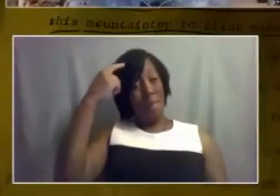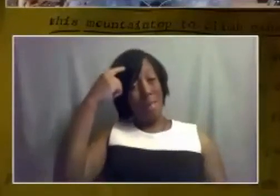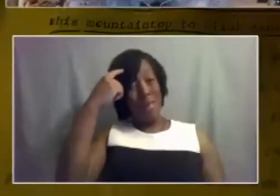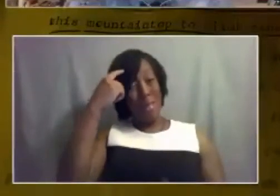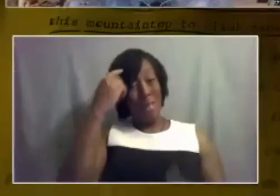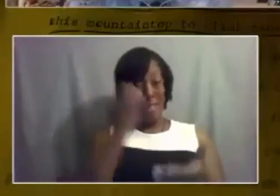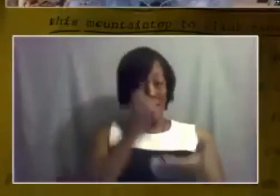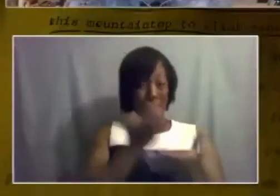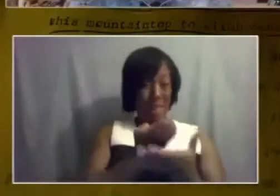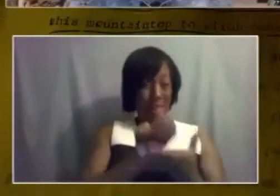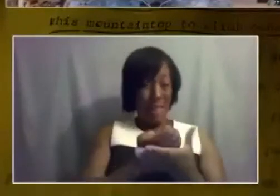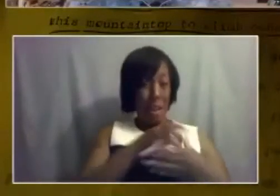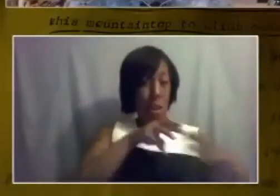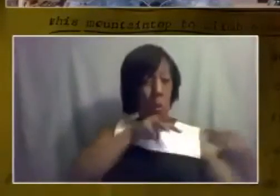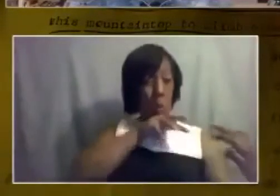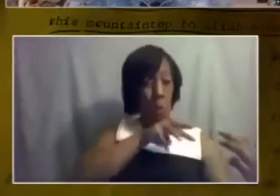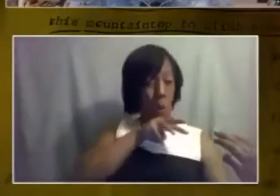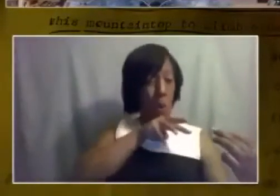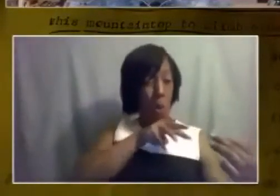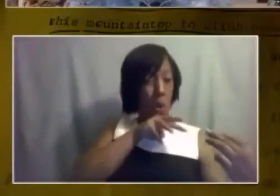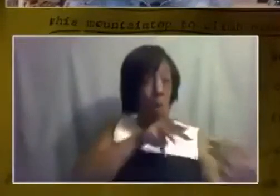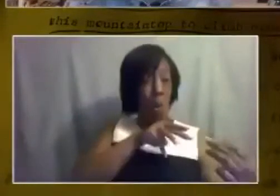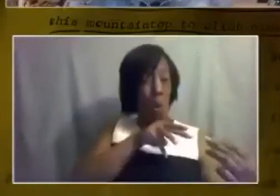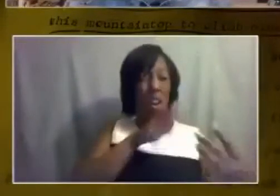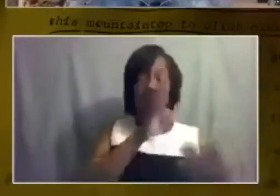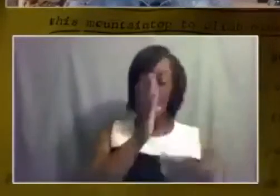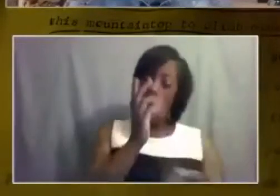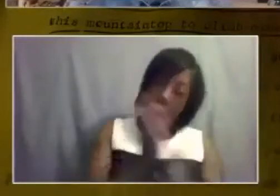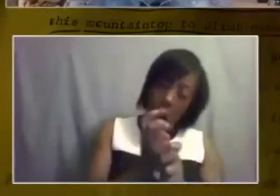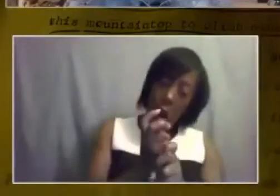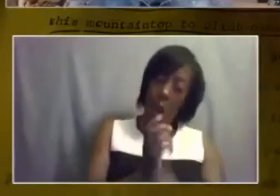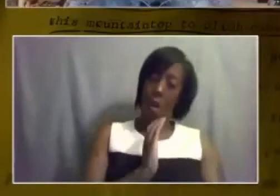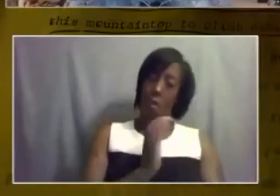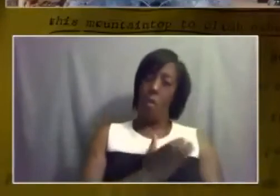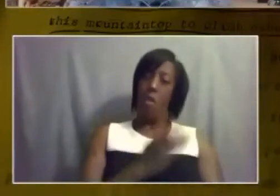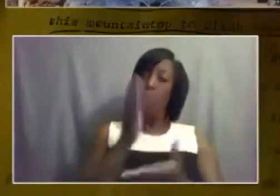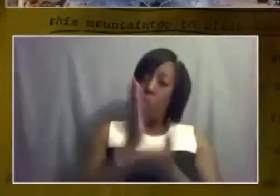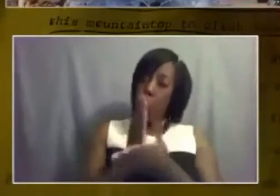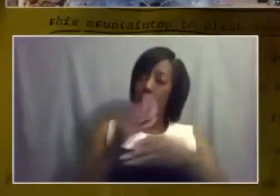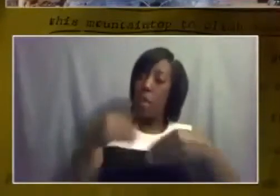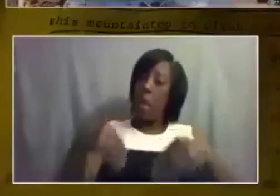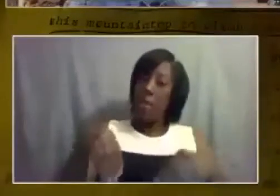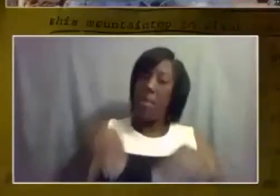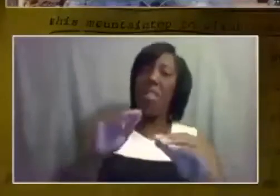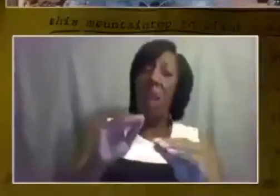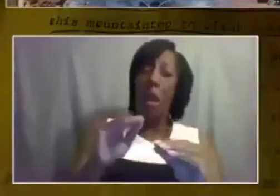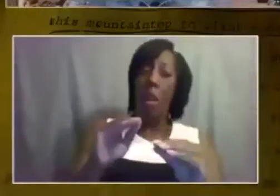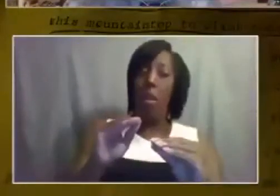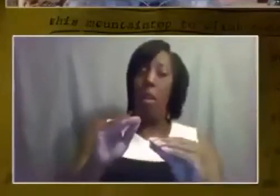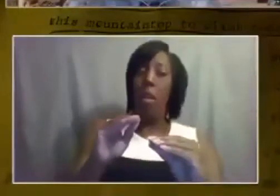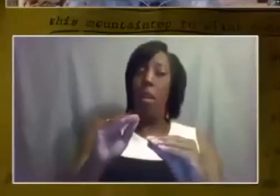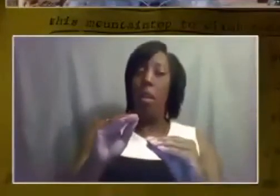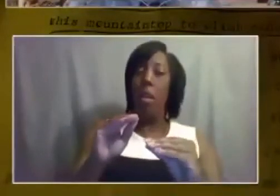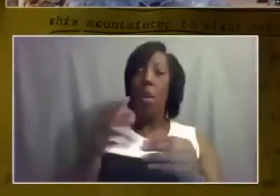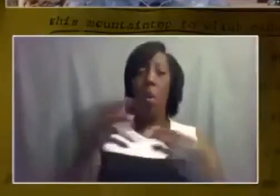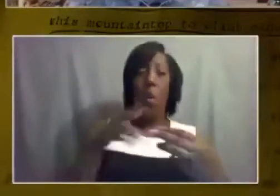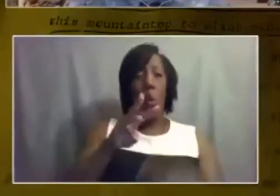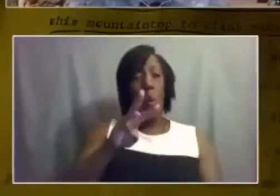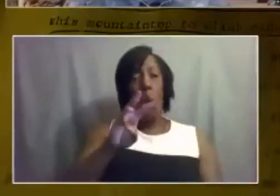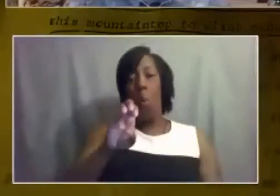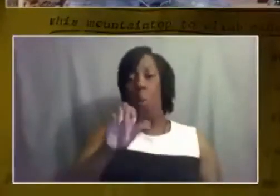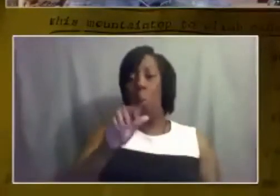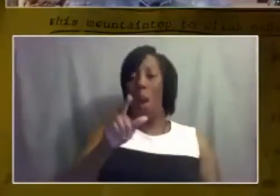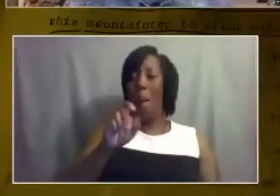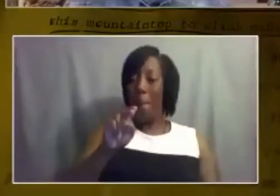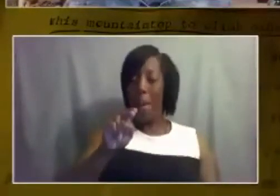us to stop selling weapons to repressive regimes or even giving weapons to repressive regimes like Israel or